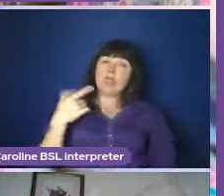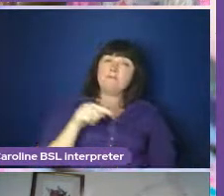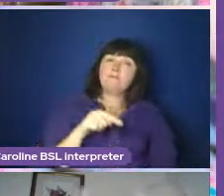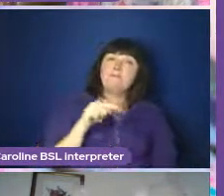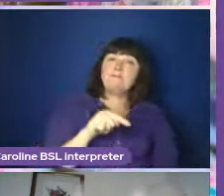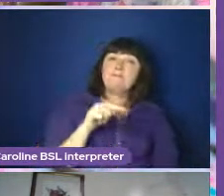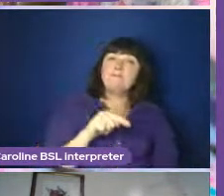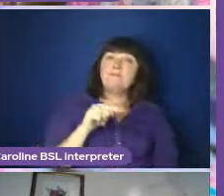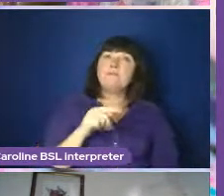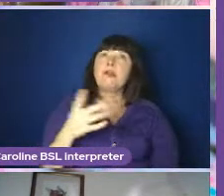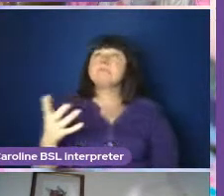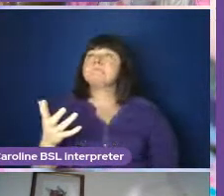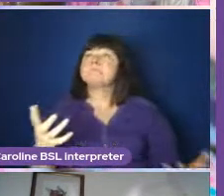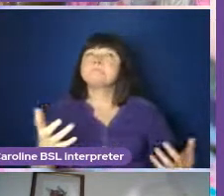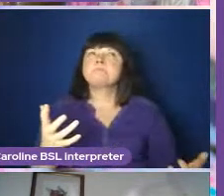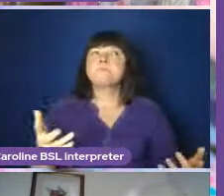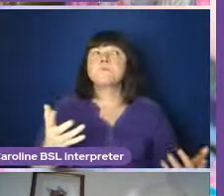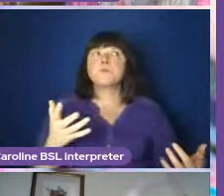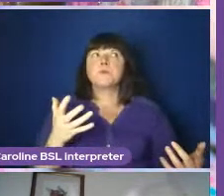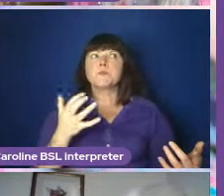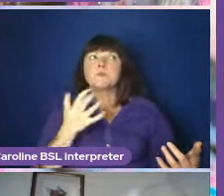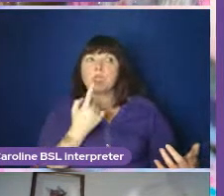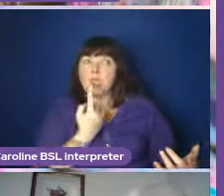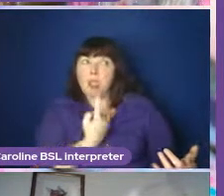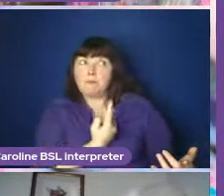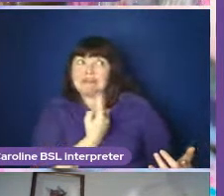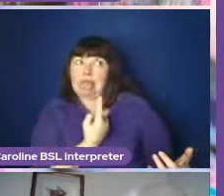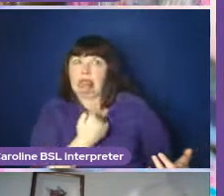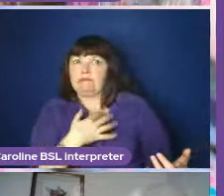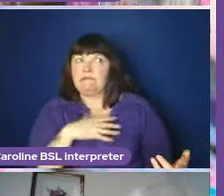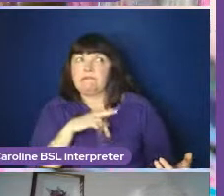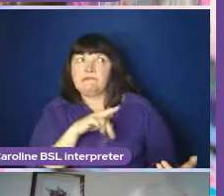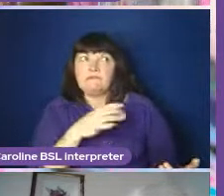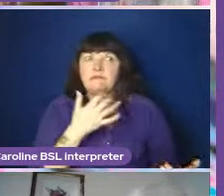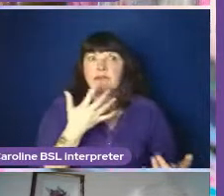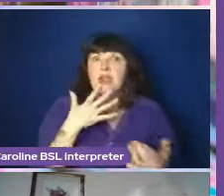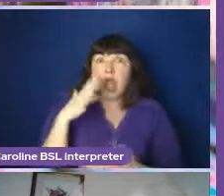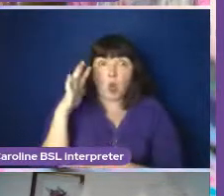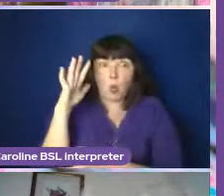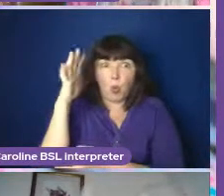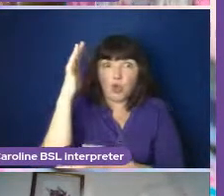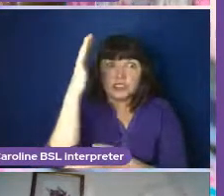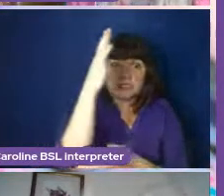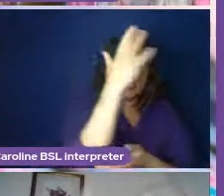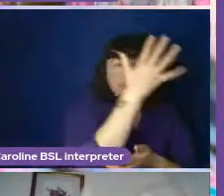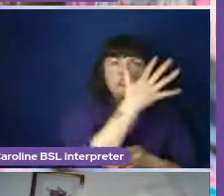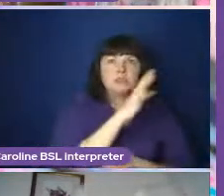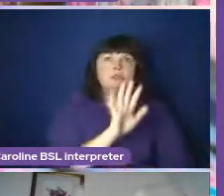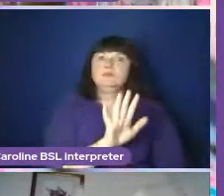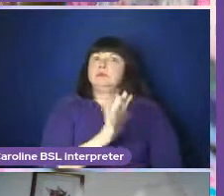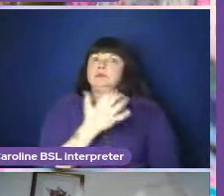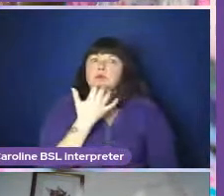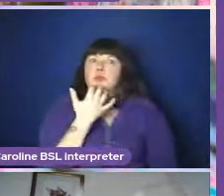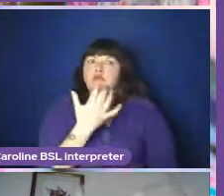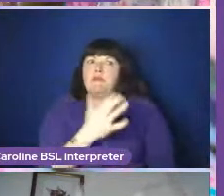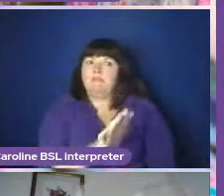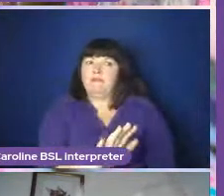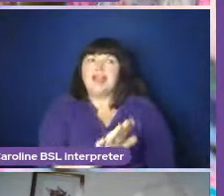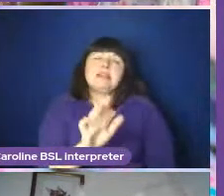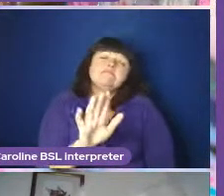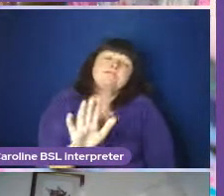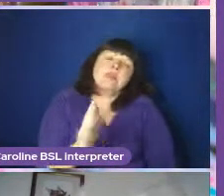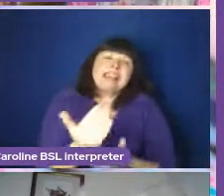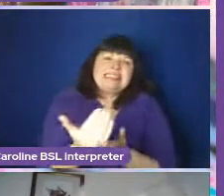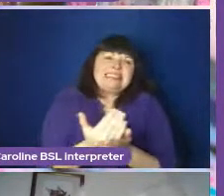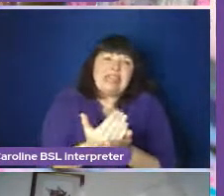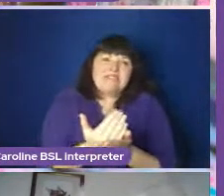I wasn't quite brave enough to go out on my own into like the woodland areas and things. I mean, it's perfectly safe, but I just thought